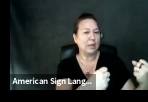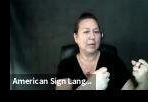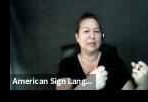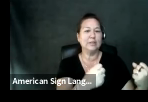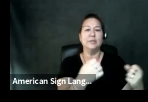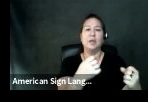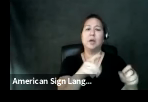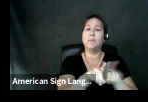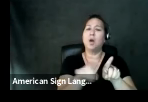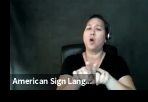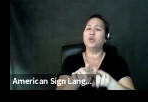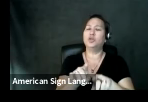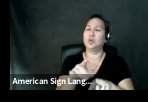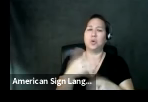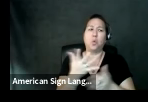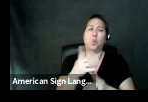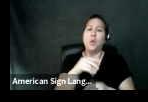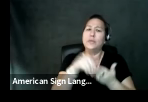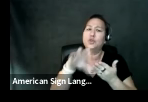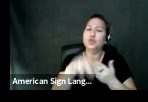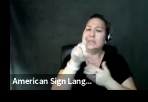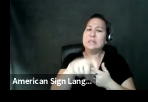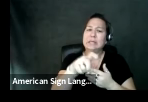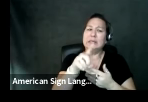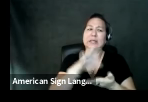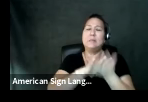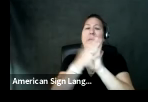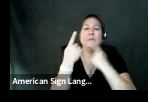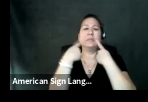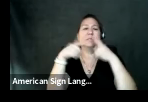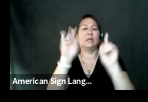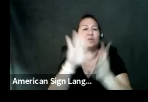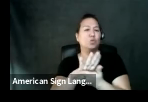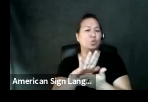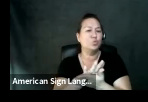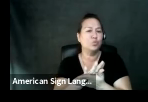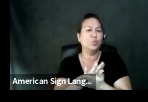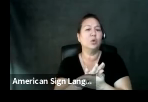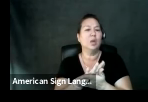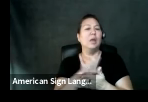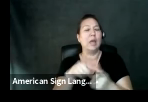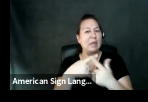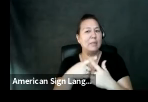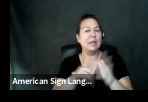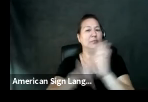areas of need that the IEP team agrees upon to then develop goals for that student.